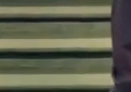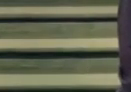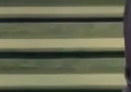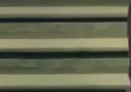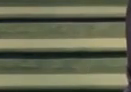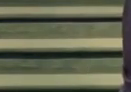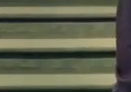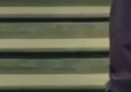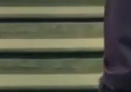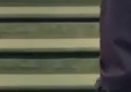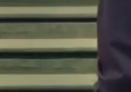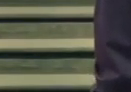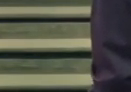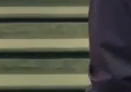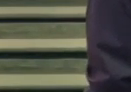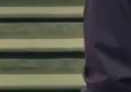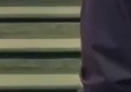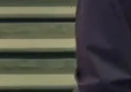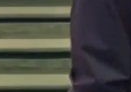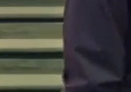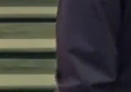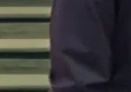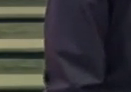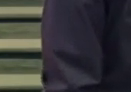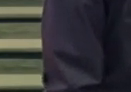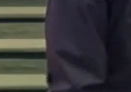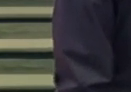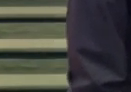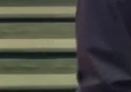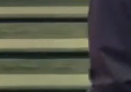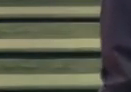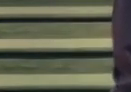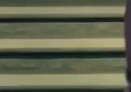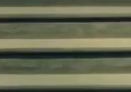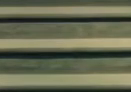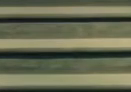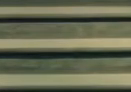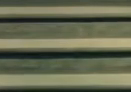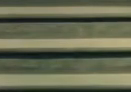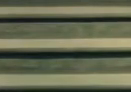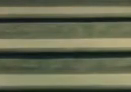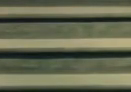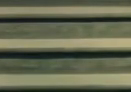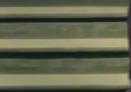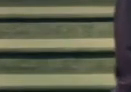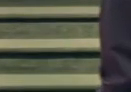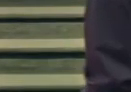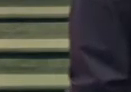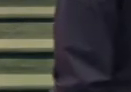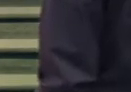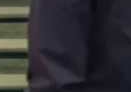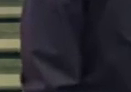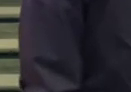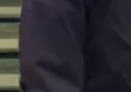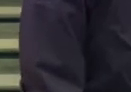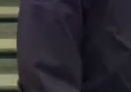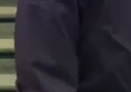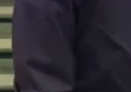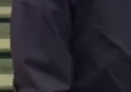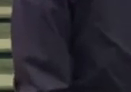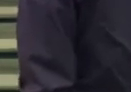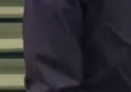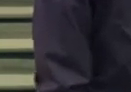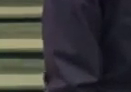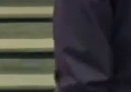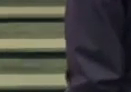And we always have that opportunity to choose rejoicing. And so we're going to sing together, sing for joy. And we